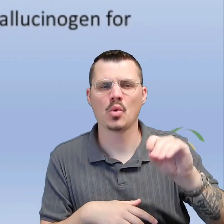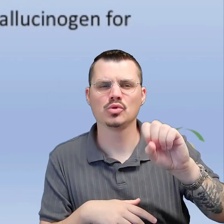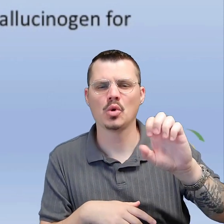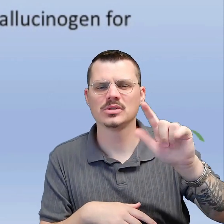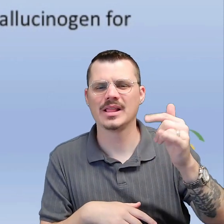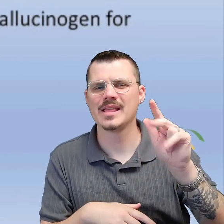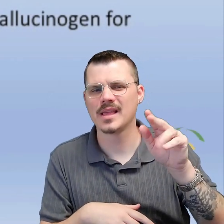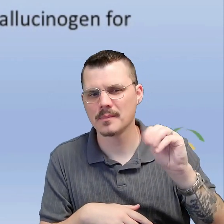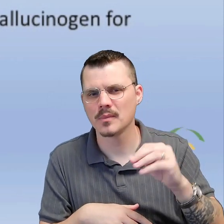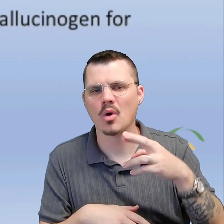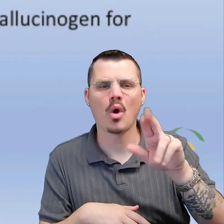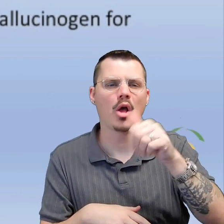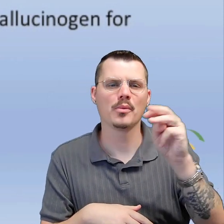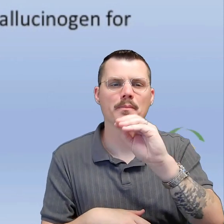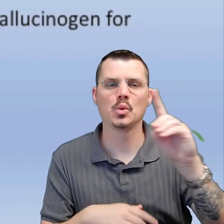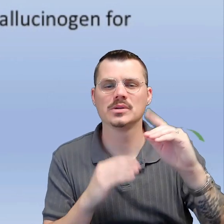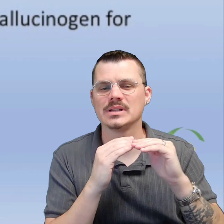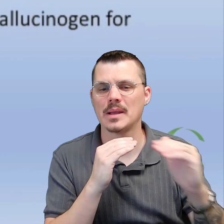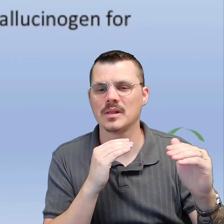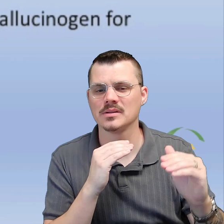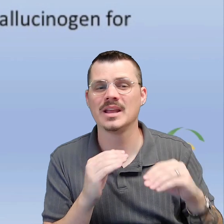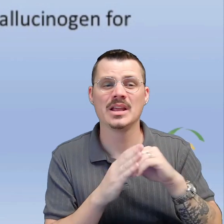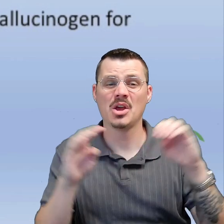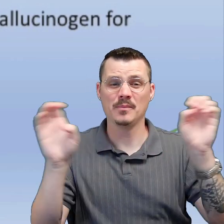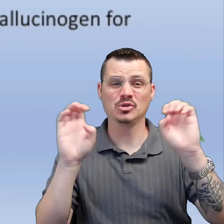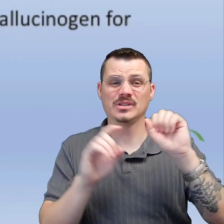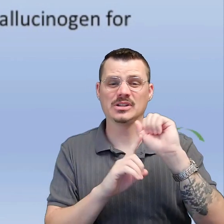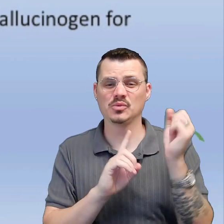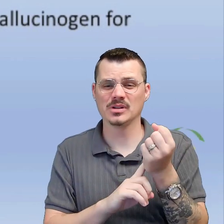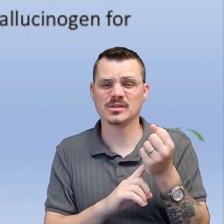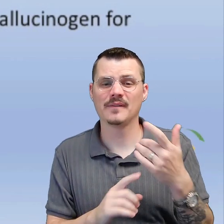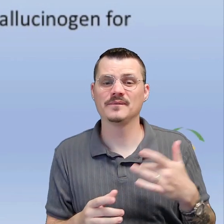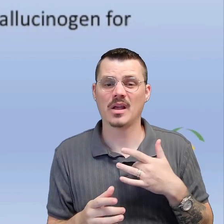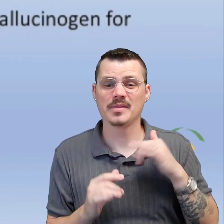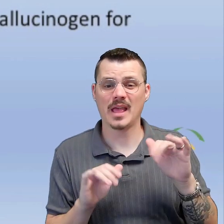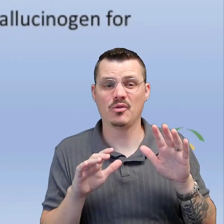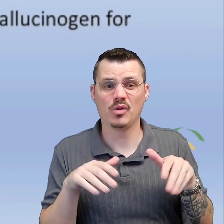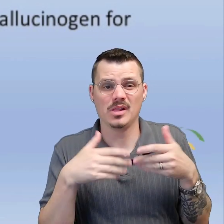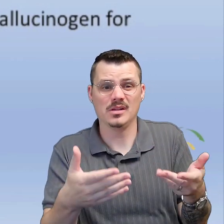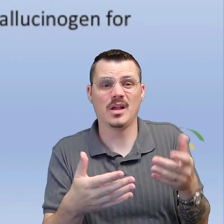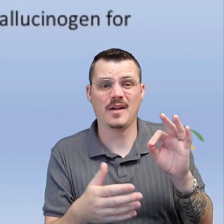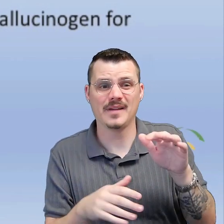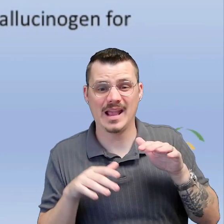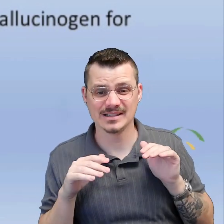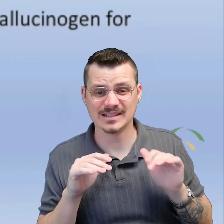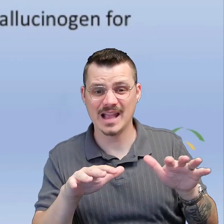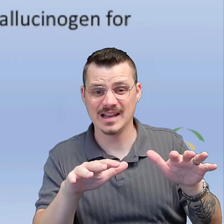lithium, other mood stabilizers. In emergency situations, it's felt that relief of